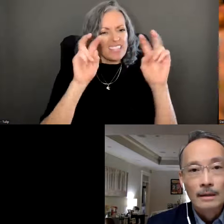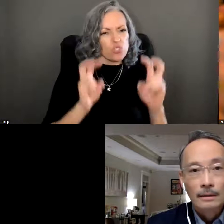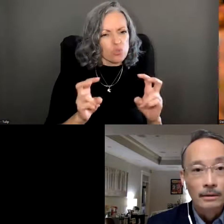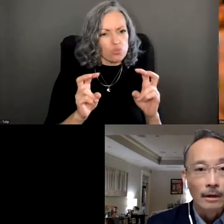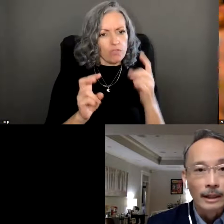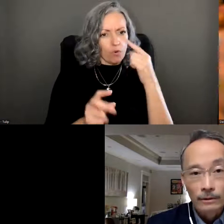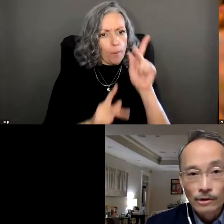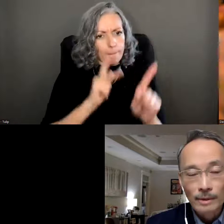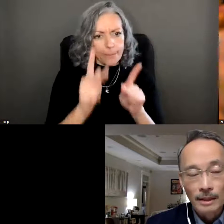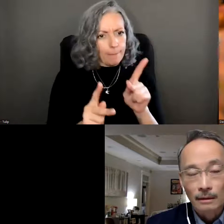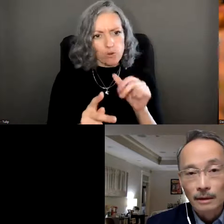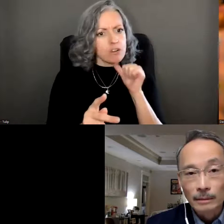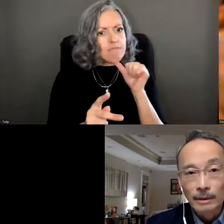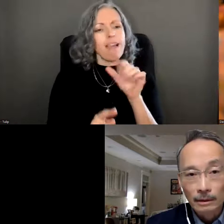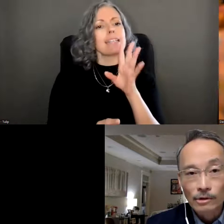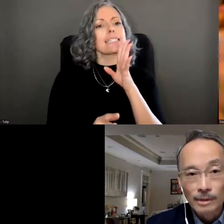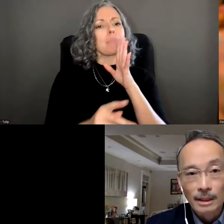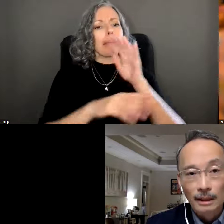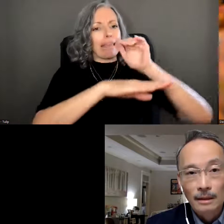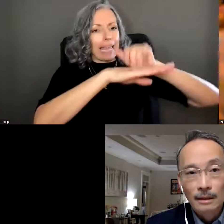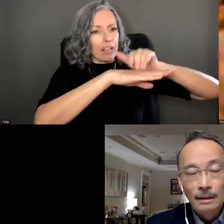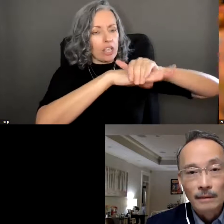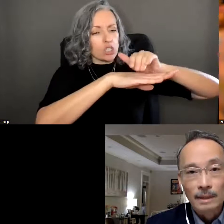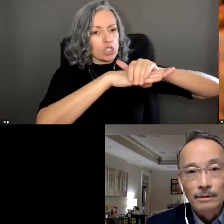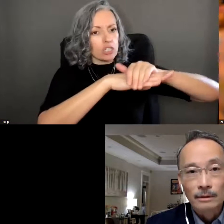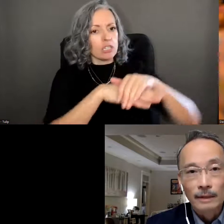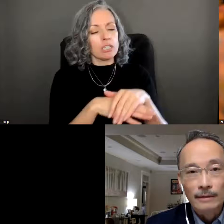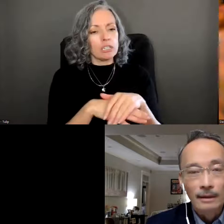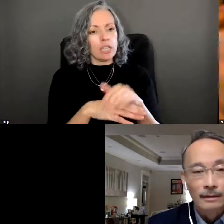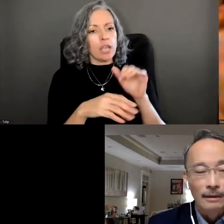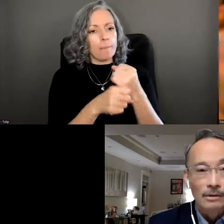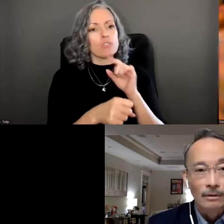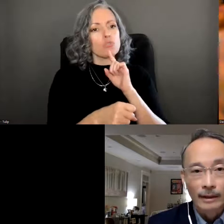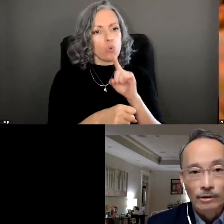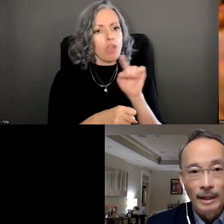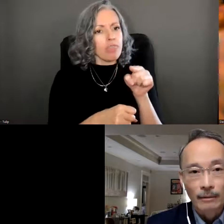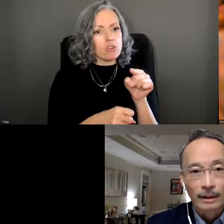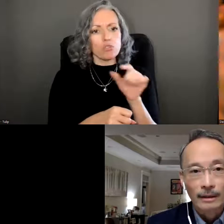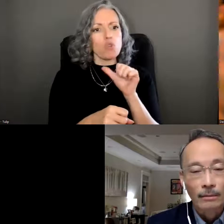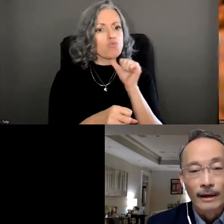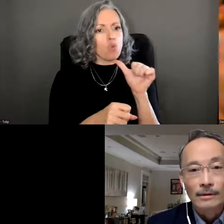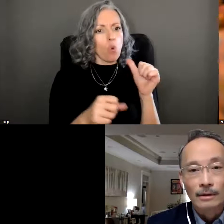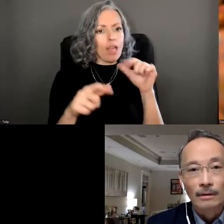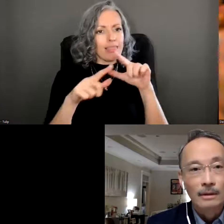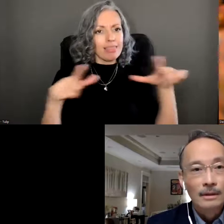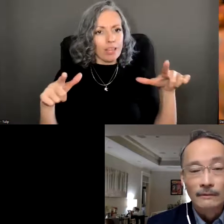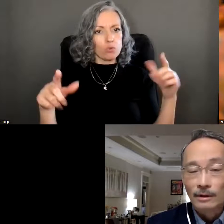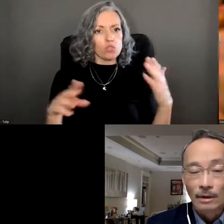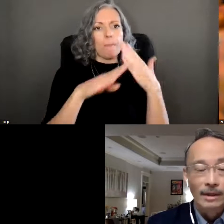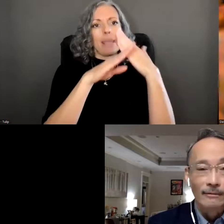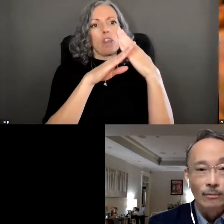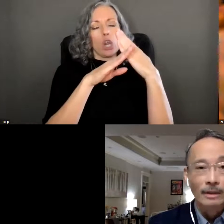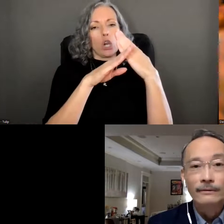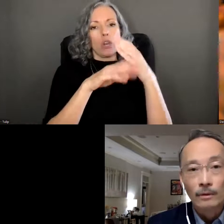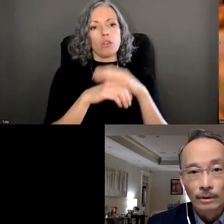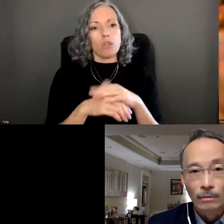are non-English speaking or limited English speaking, and make sure that there's no language barrier. Otherwise, even though